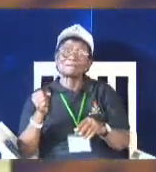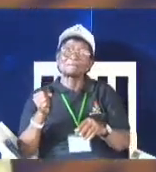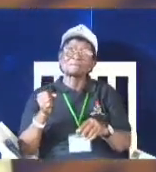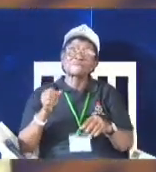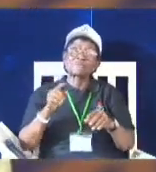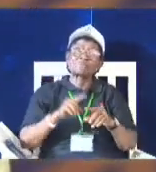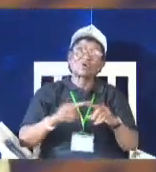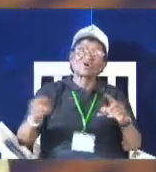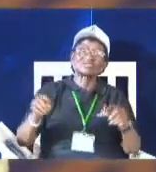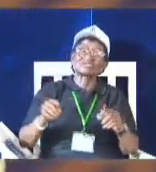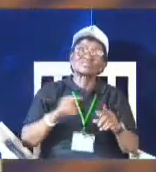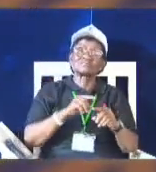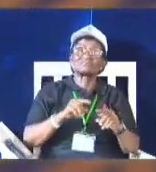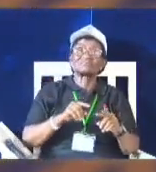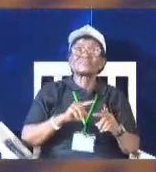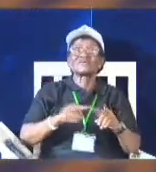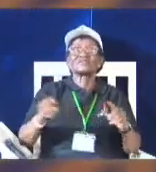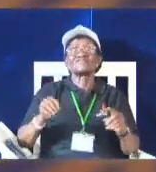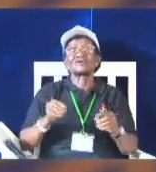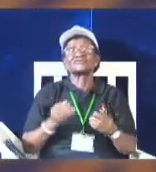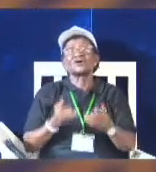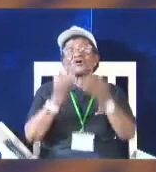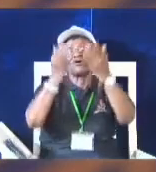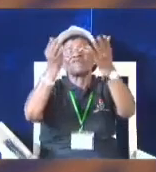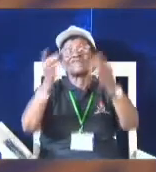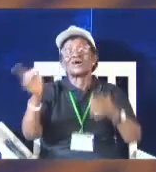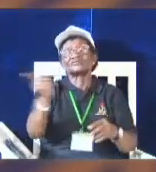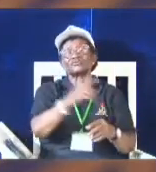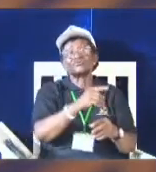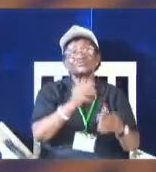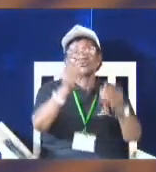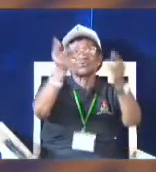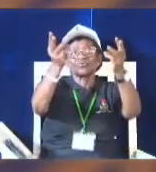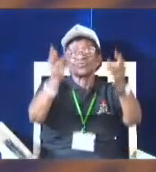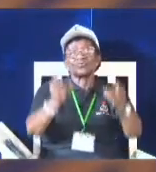But deliverance offers you much more